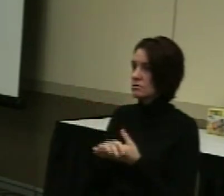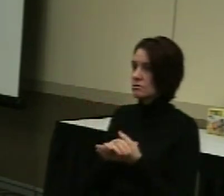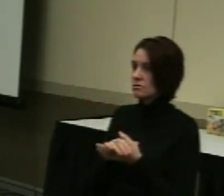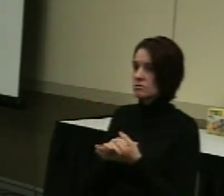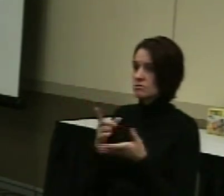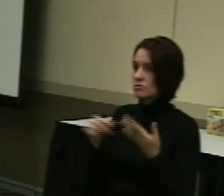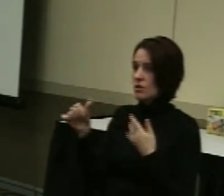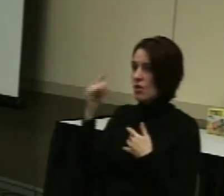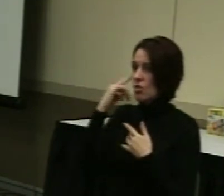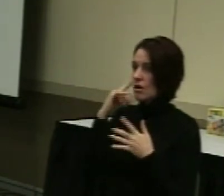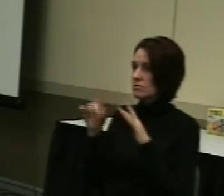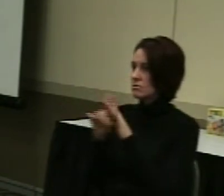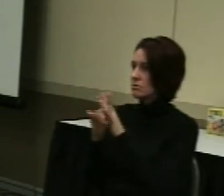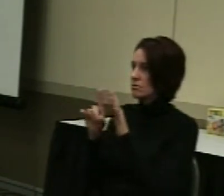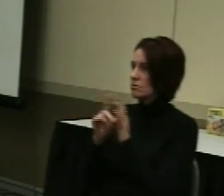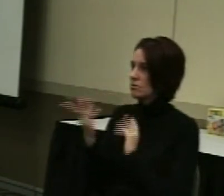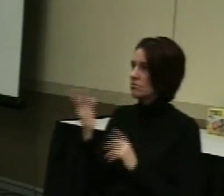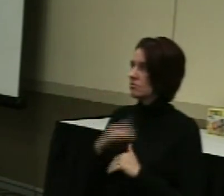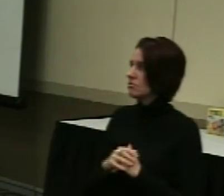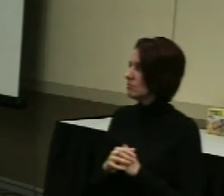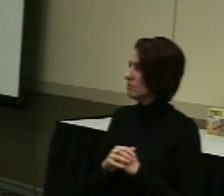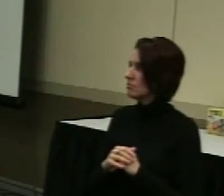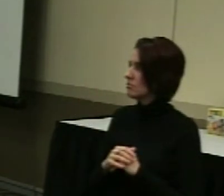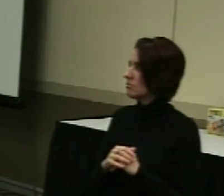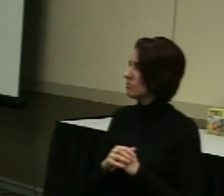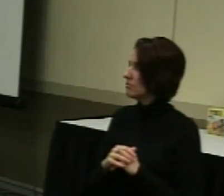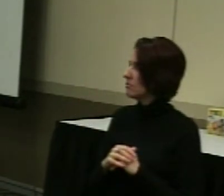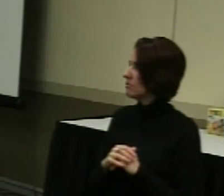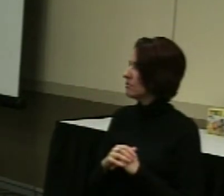in your mind as you think about her.